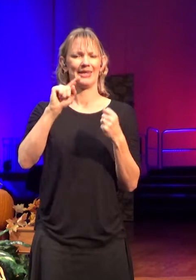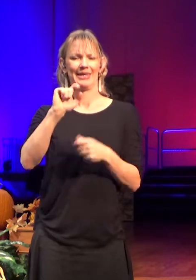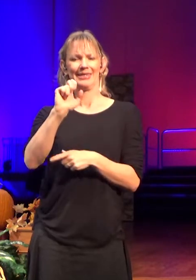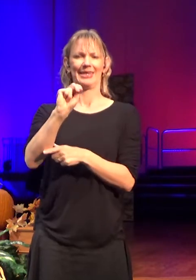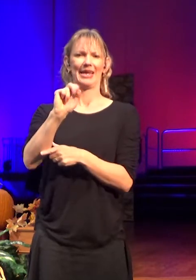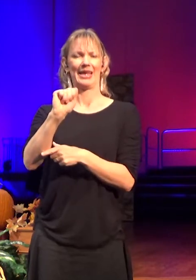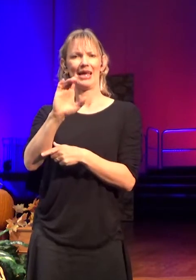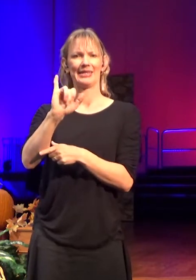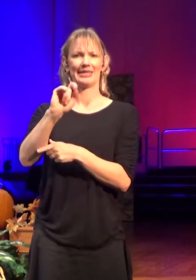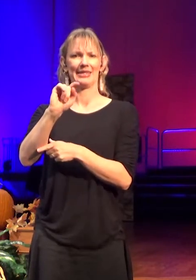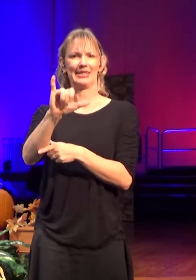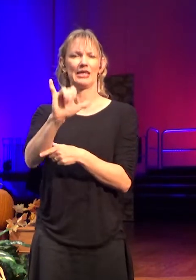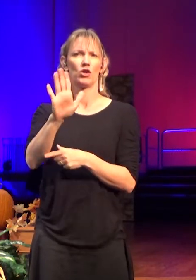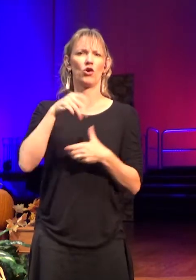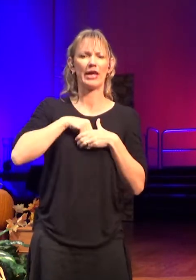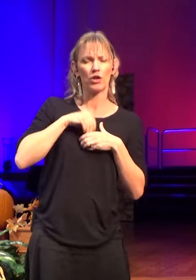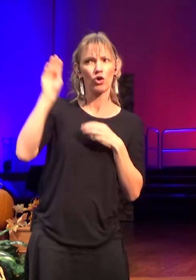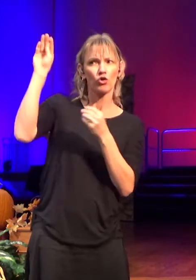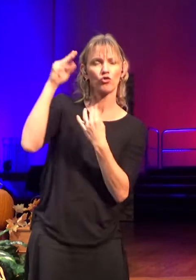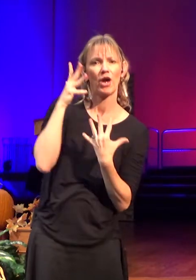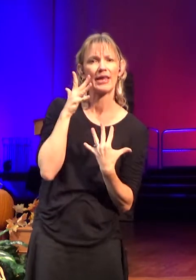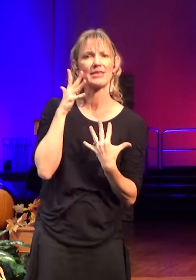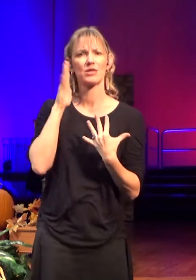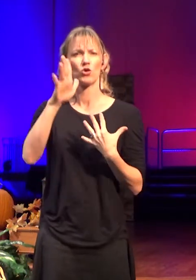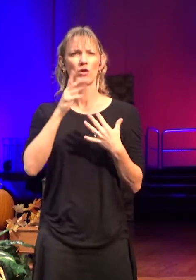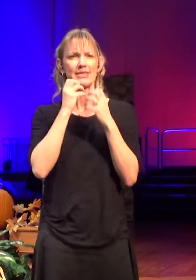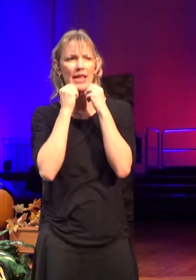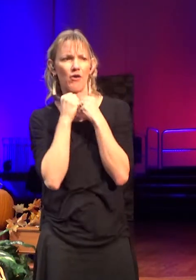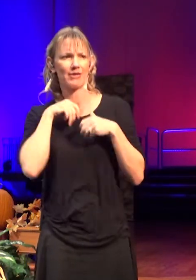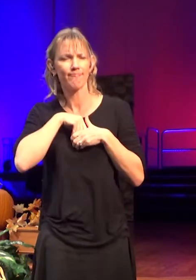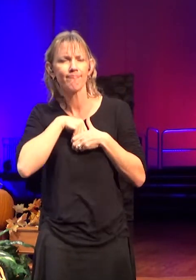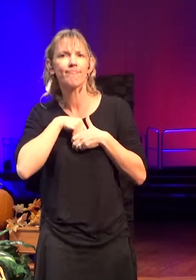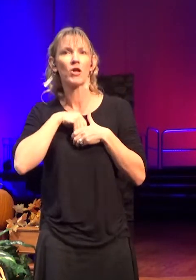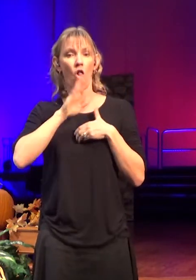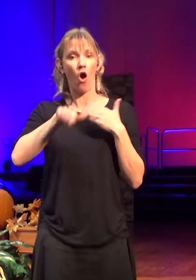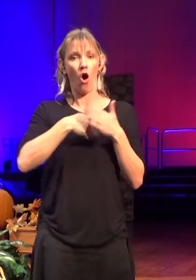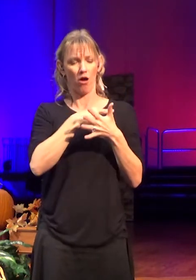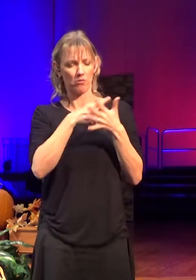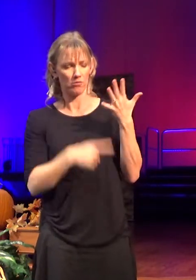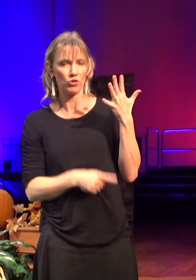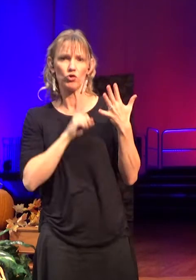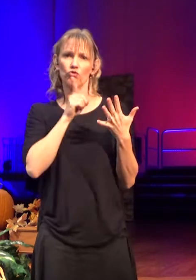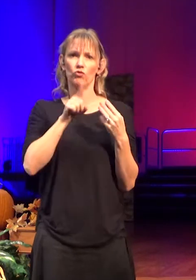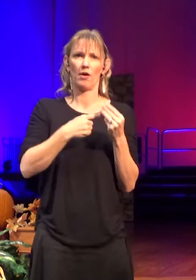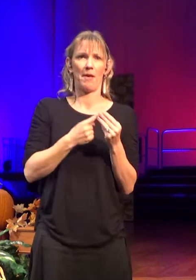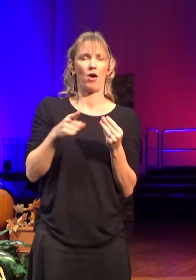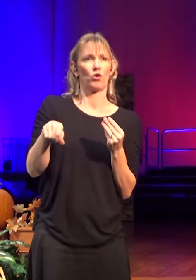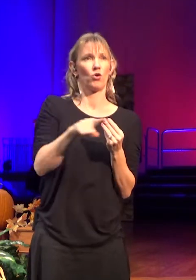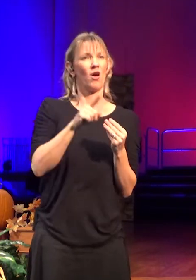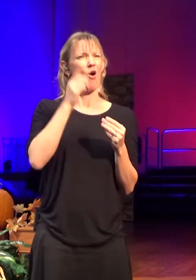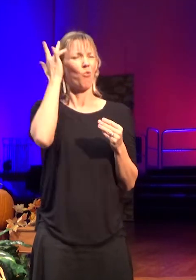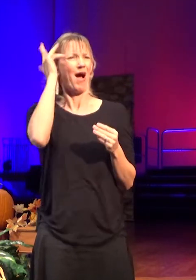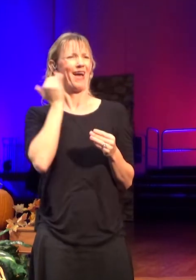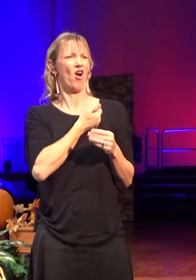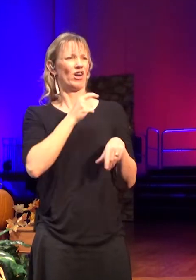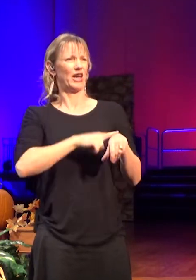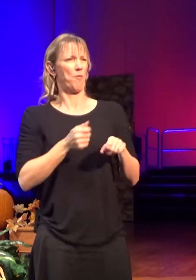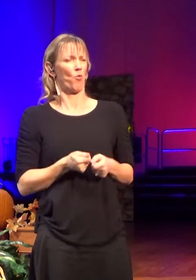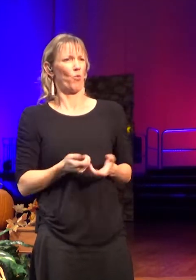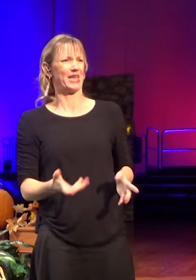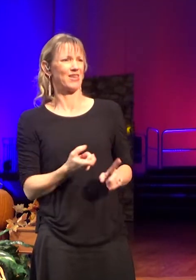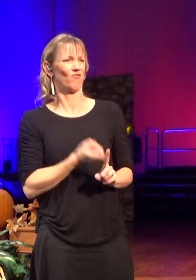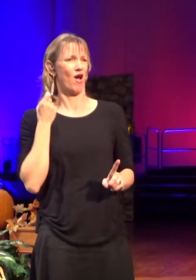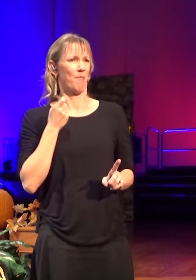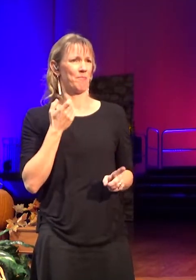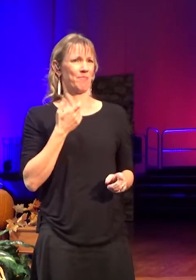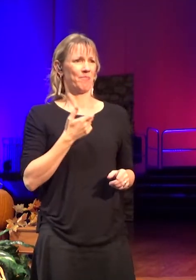courage, your inner tenacity, your inner grace, your inner sacredness. All of these things are true about you. Why would we